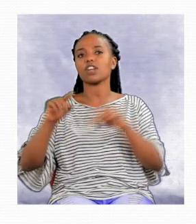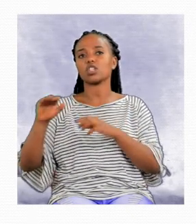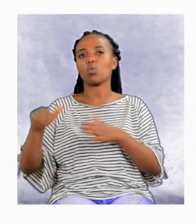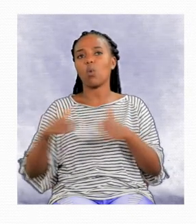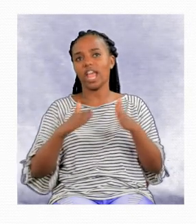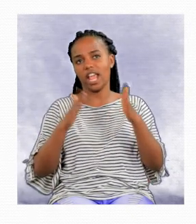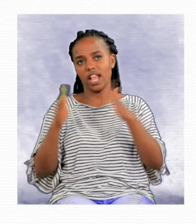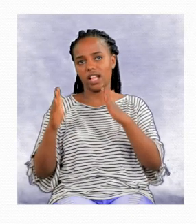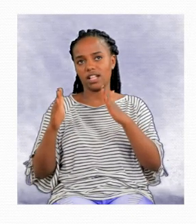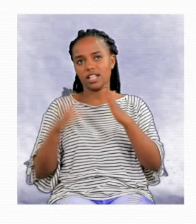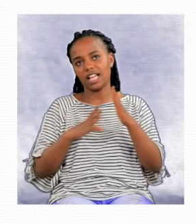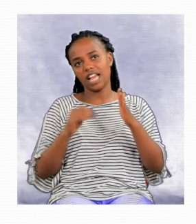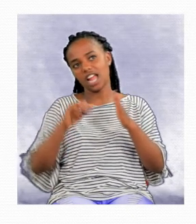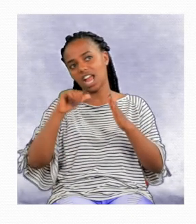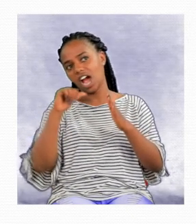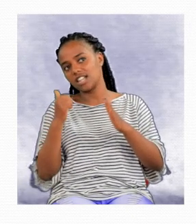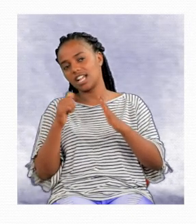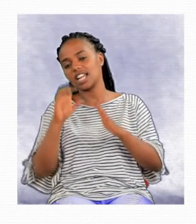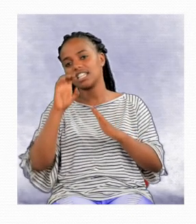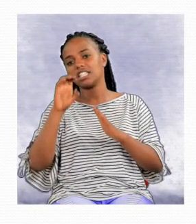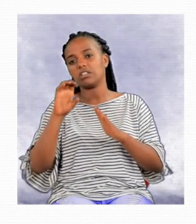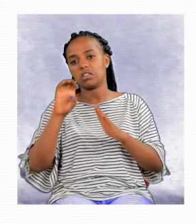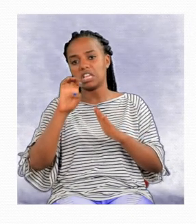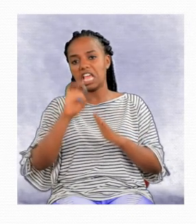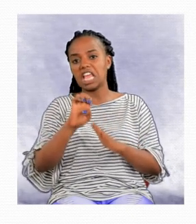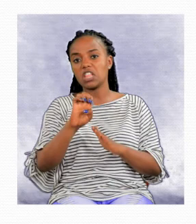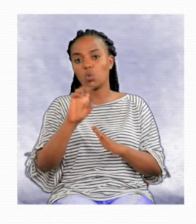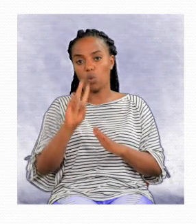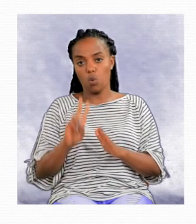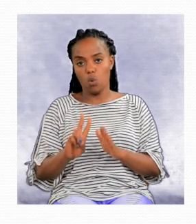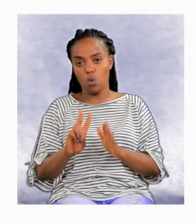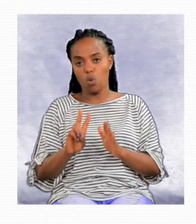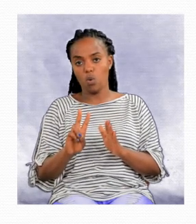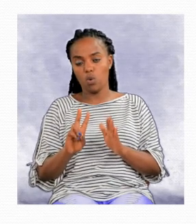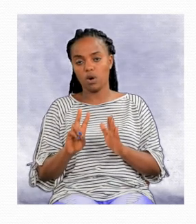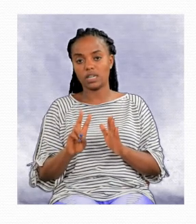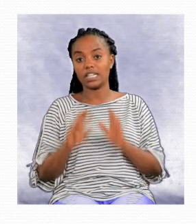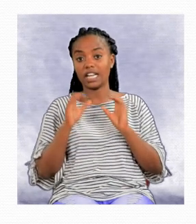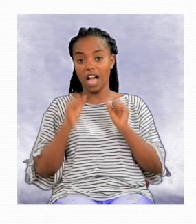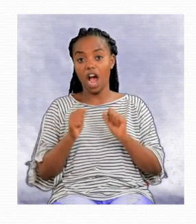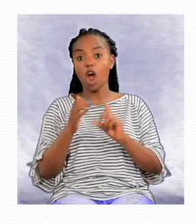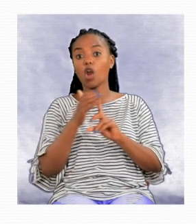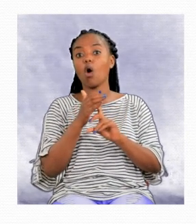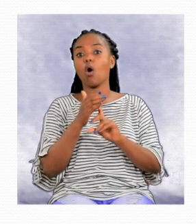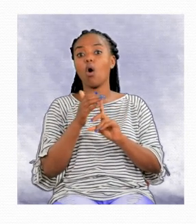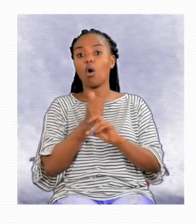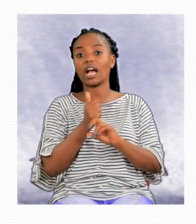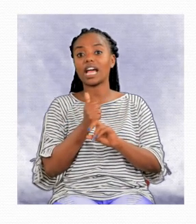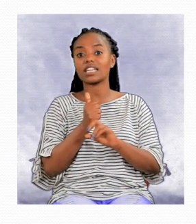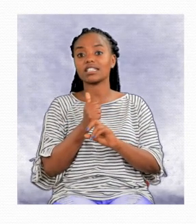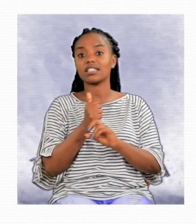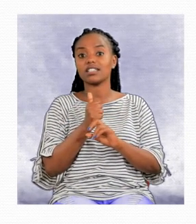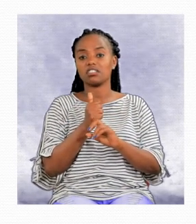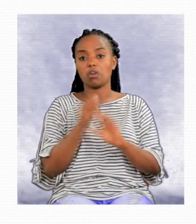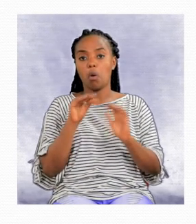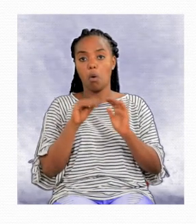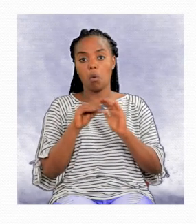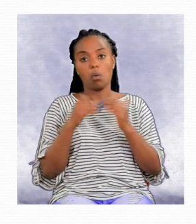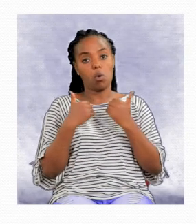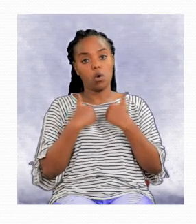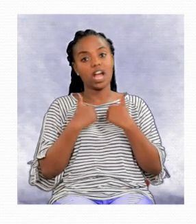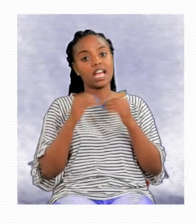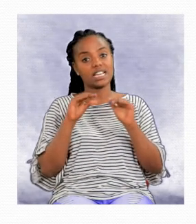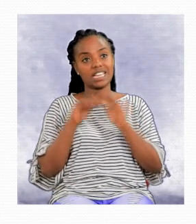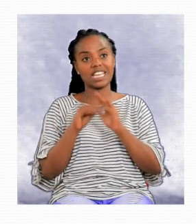ways, and another event E2 can occur in N different